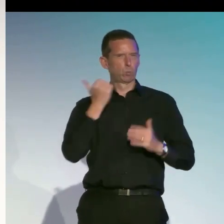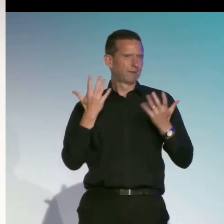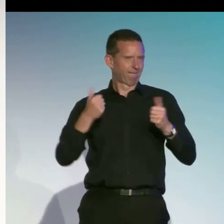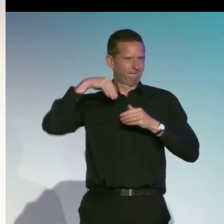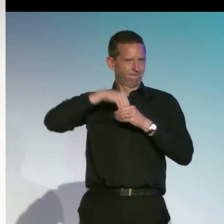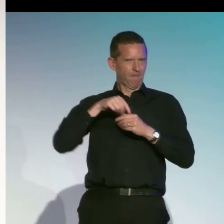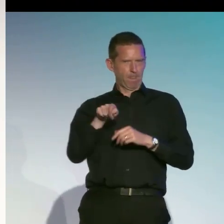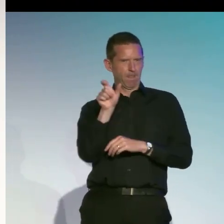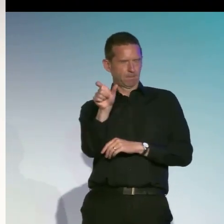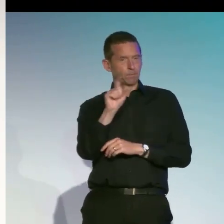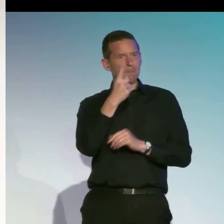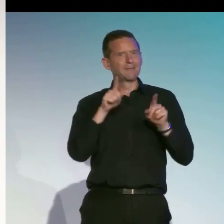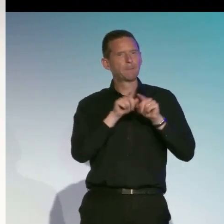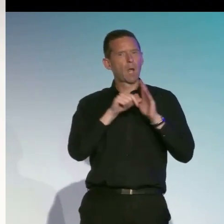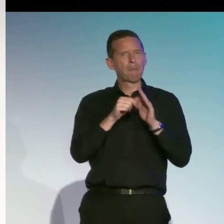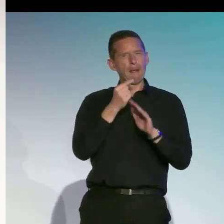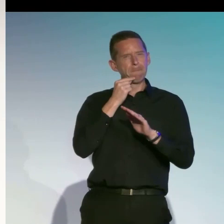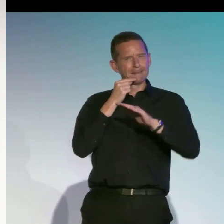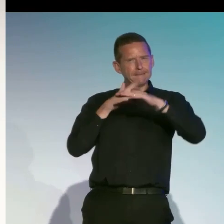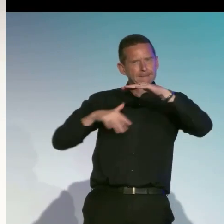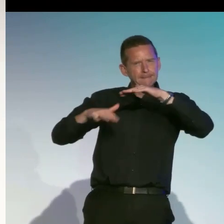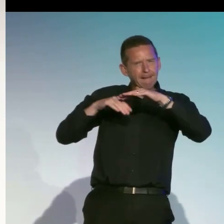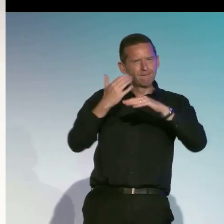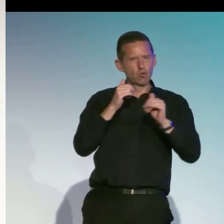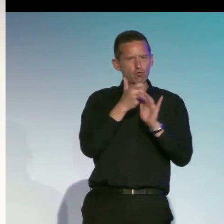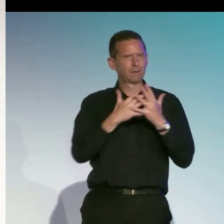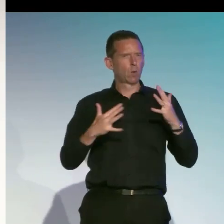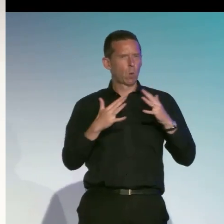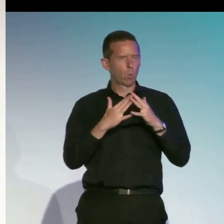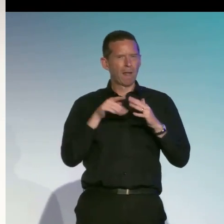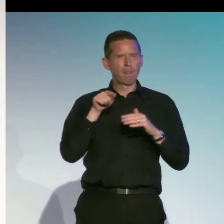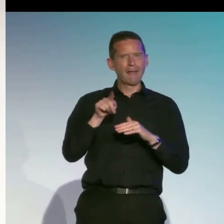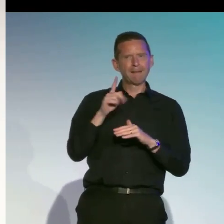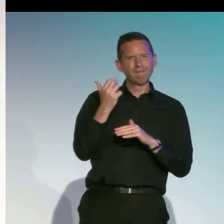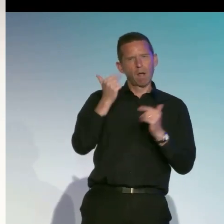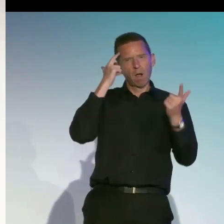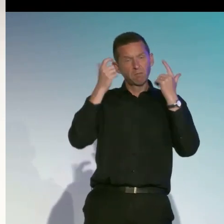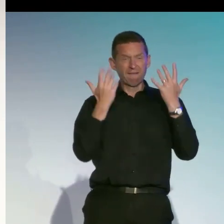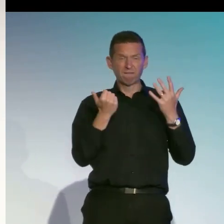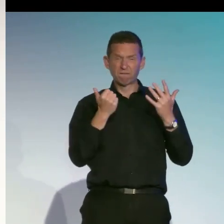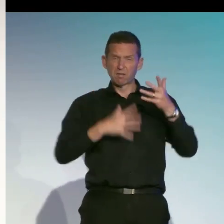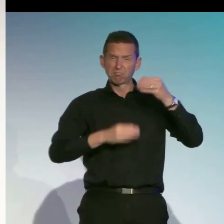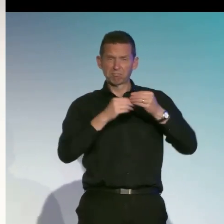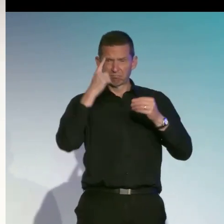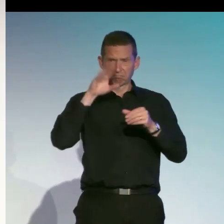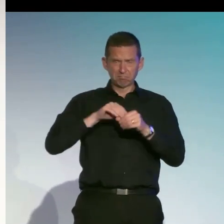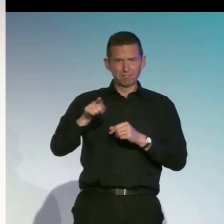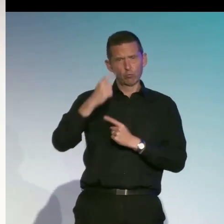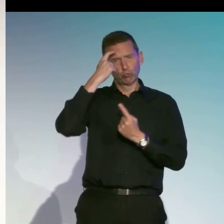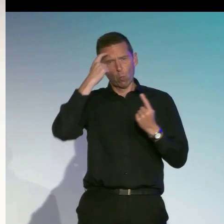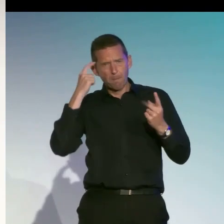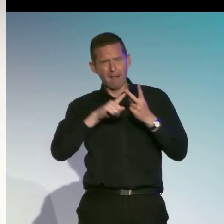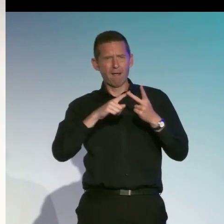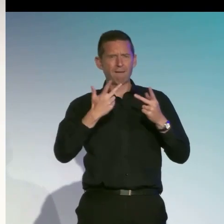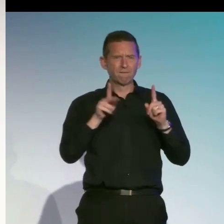also carries with it a kind of shadow. A shadow that's often marked by ideas of trauma, violence, and